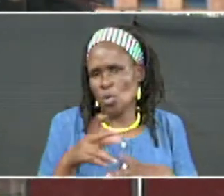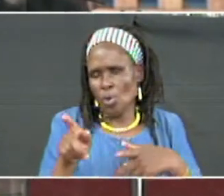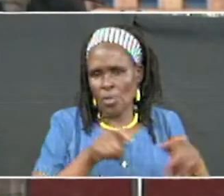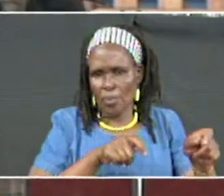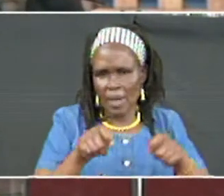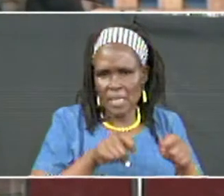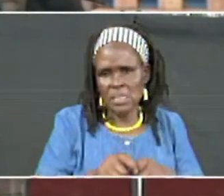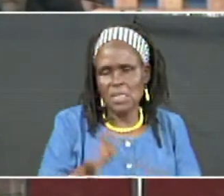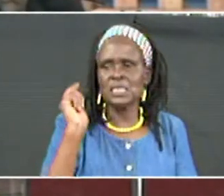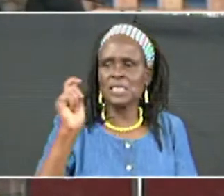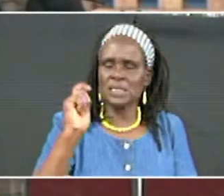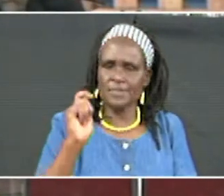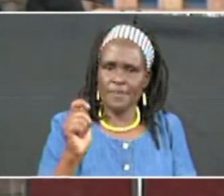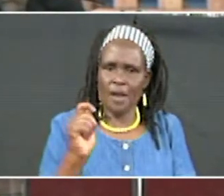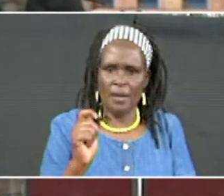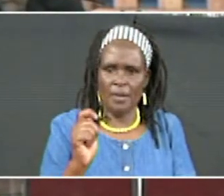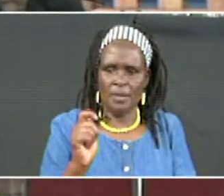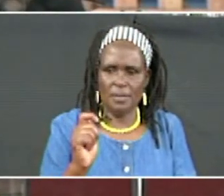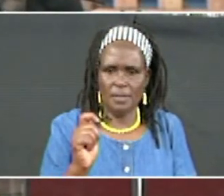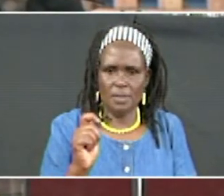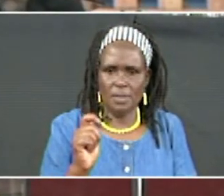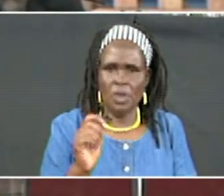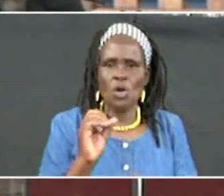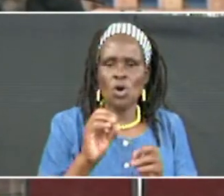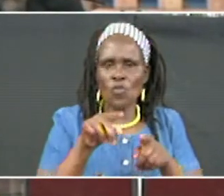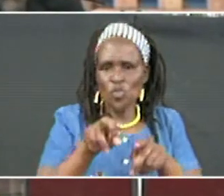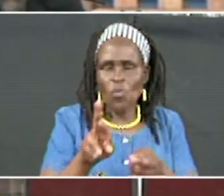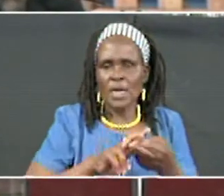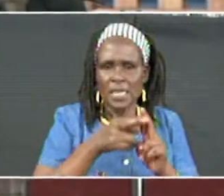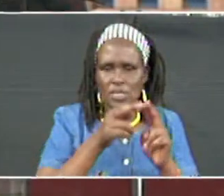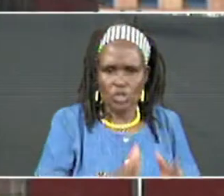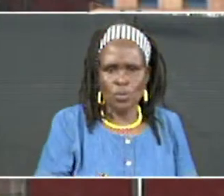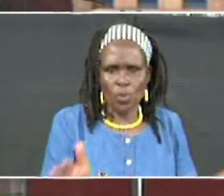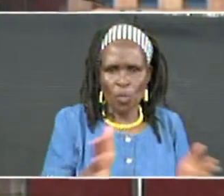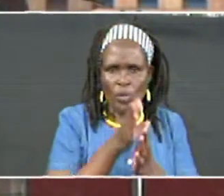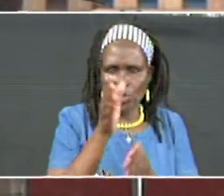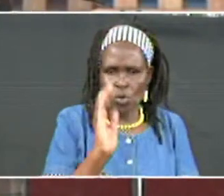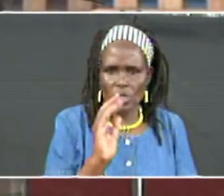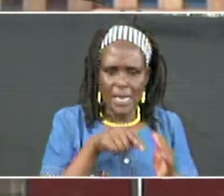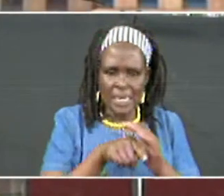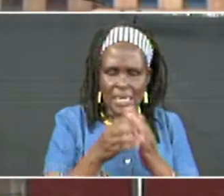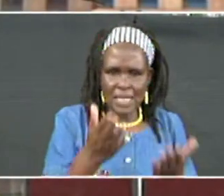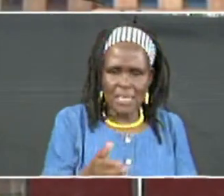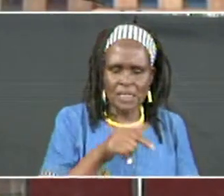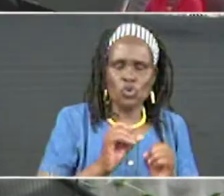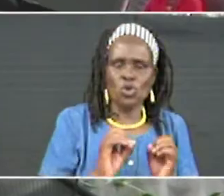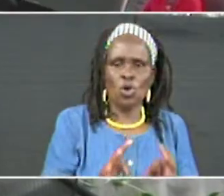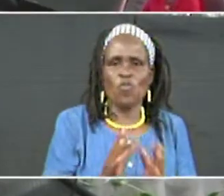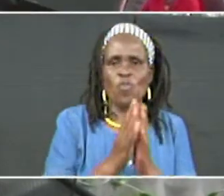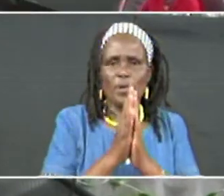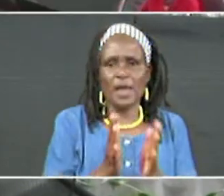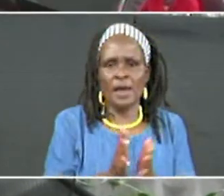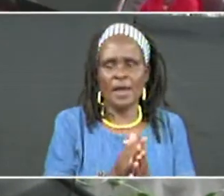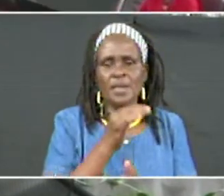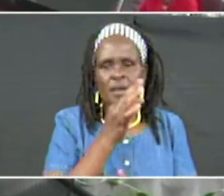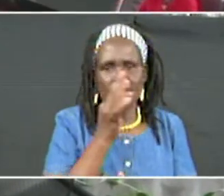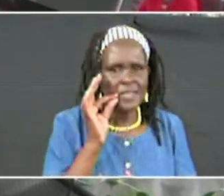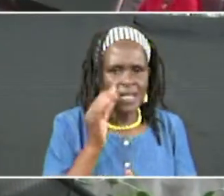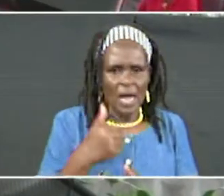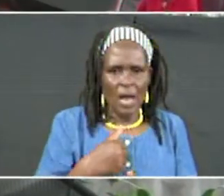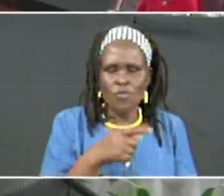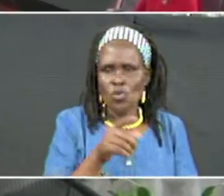testify of your relationship with God? In this season of prayer and fasting, have you been